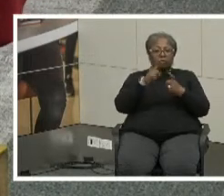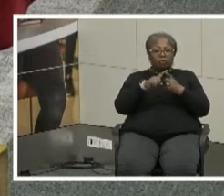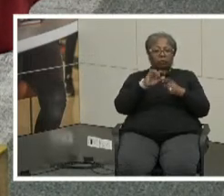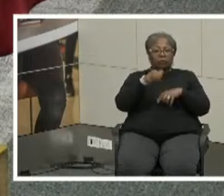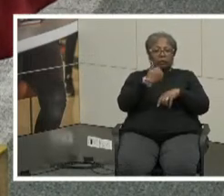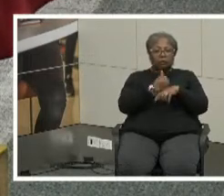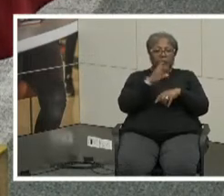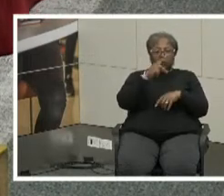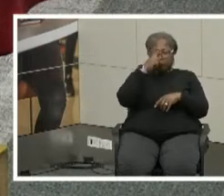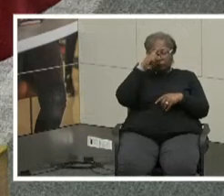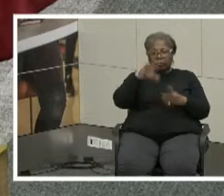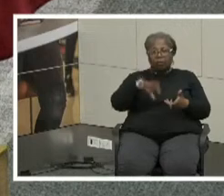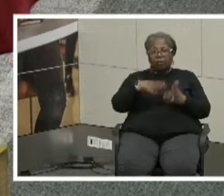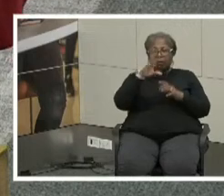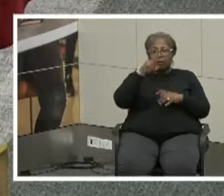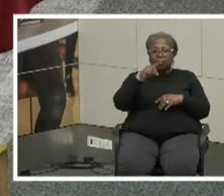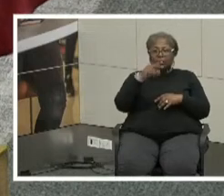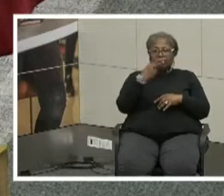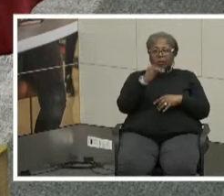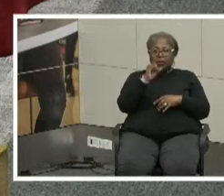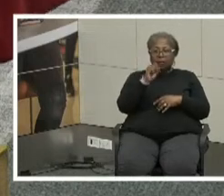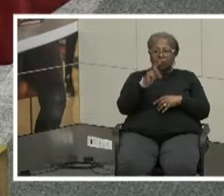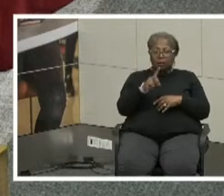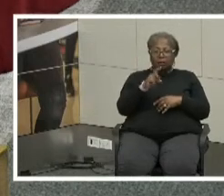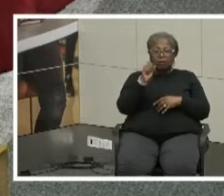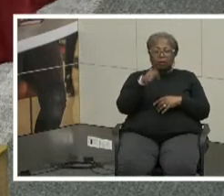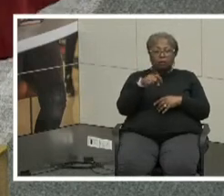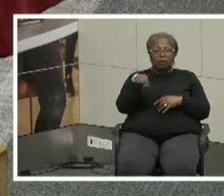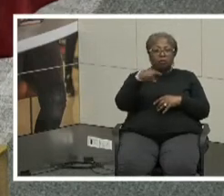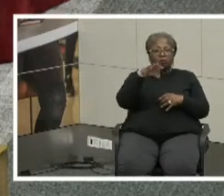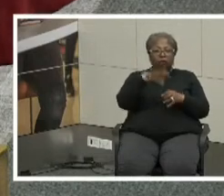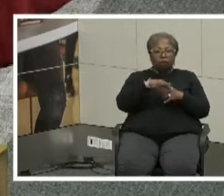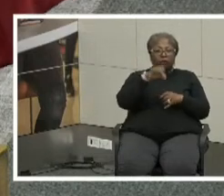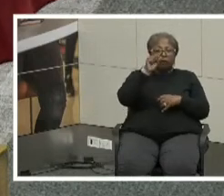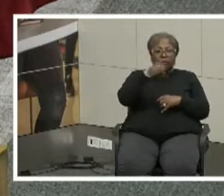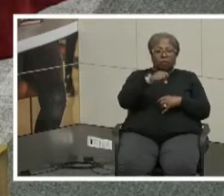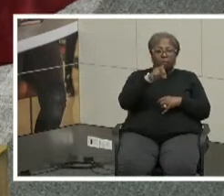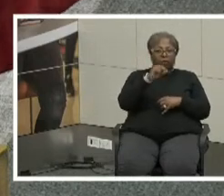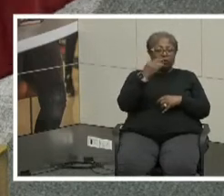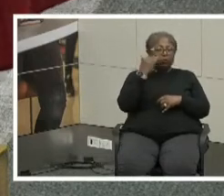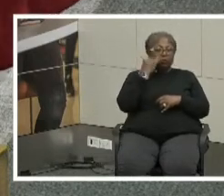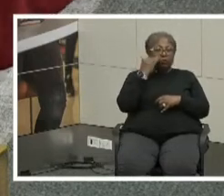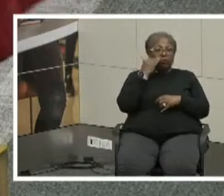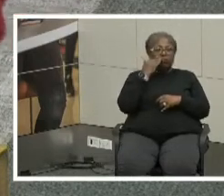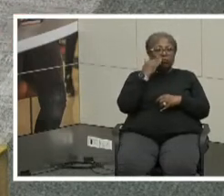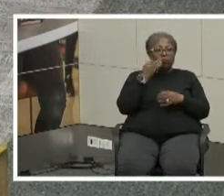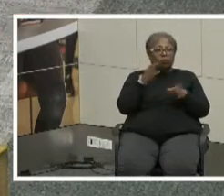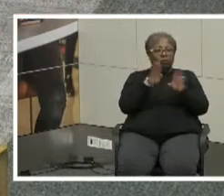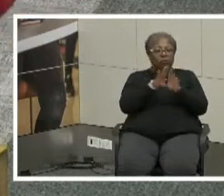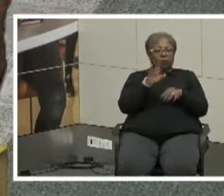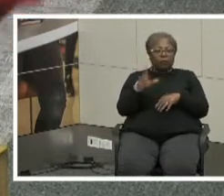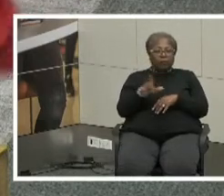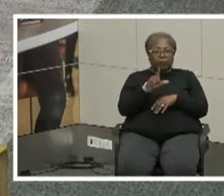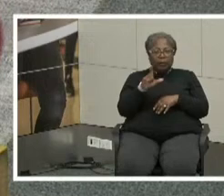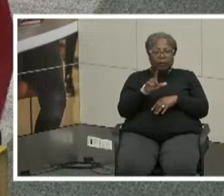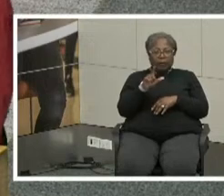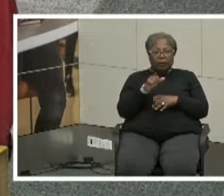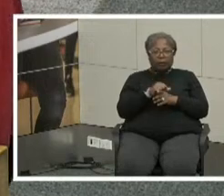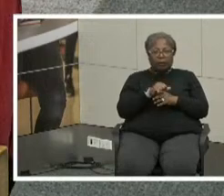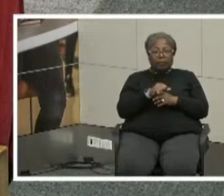setup for the mess up of HISD yes you're voting yes to you know closing the libraries